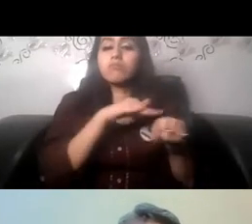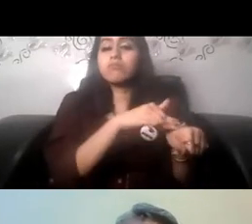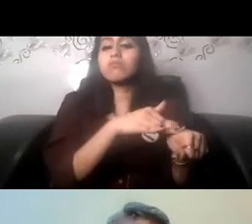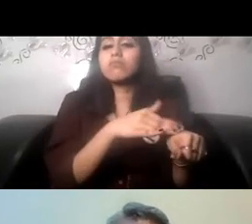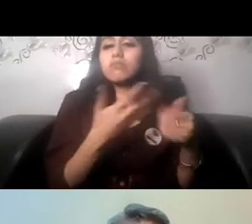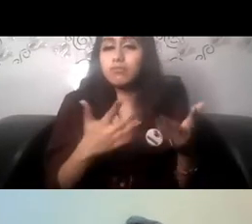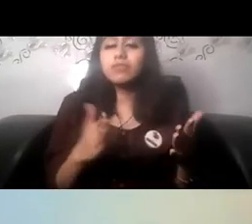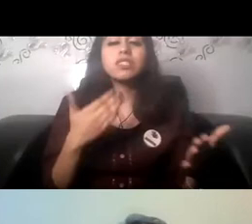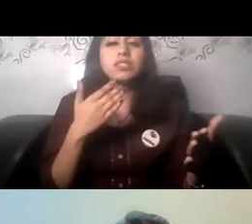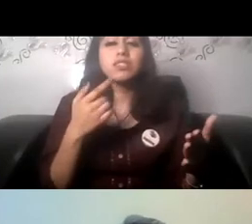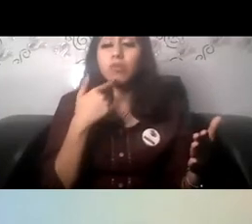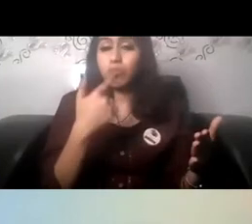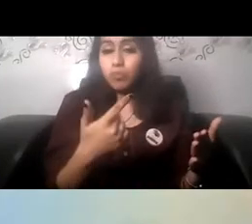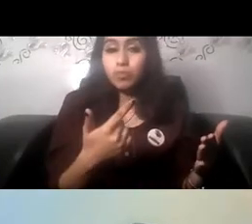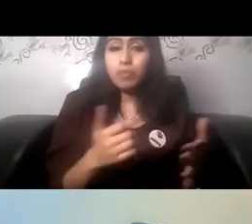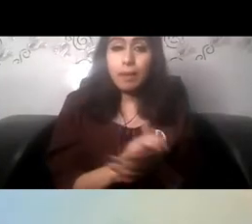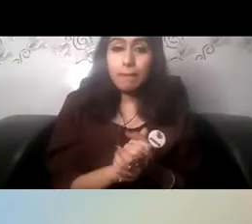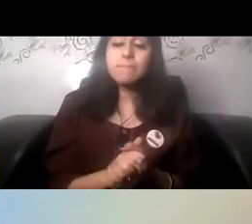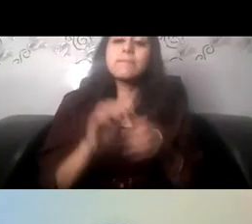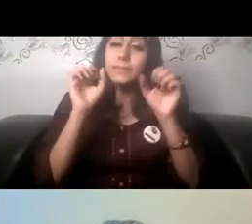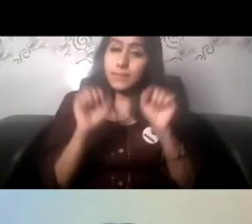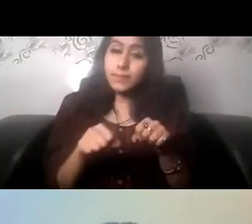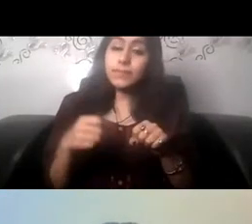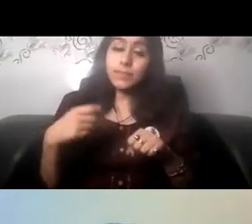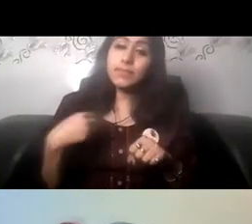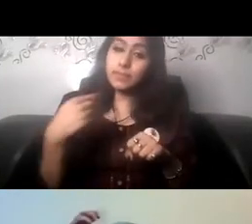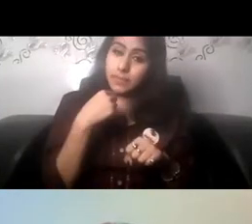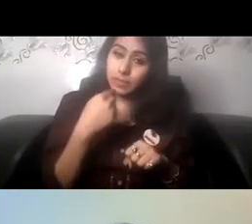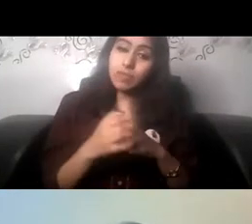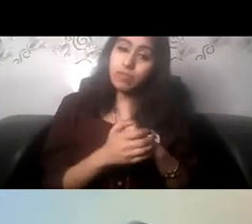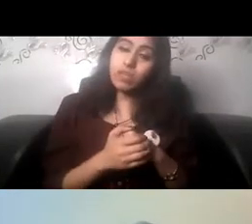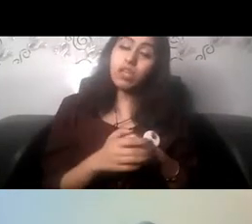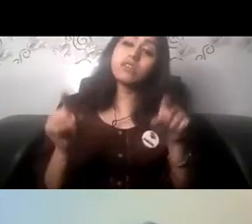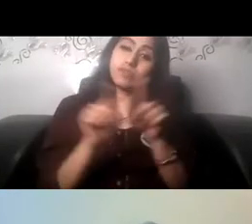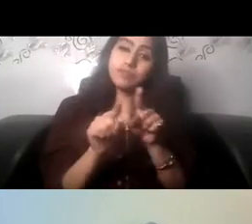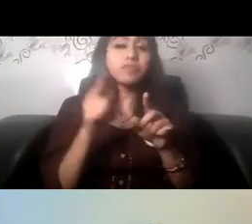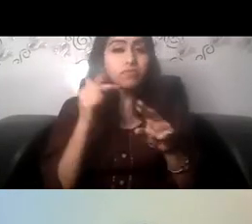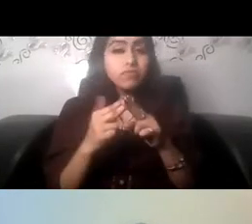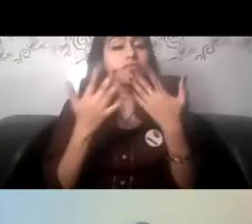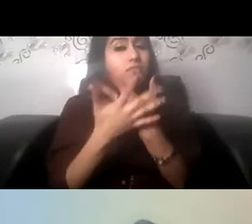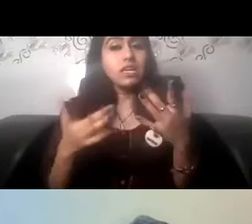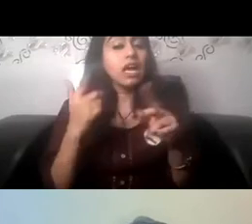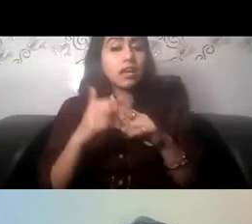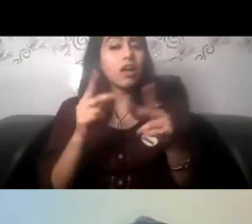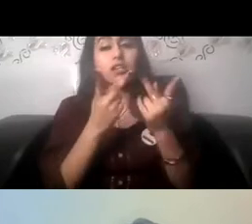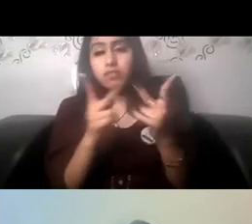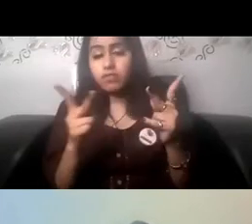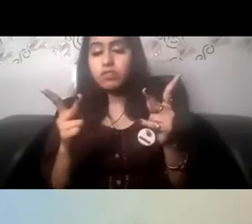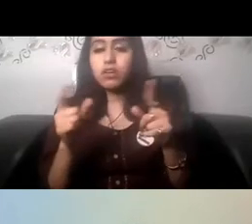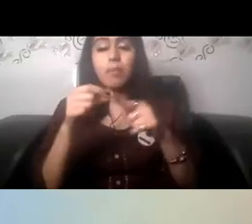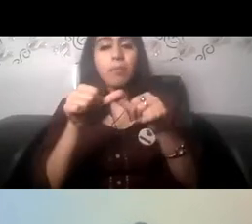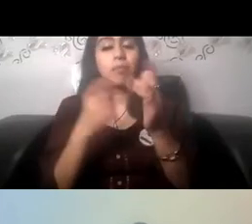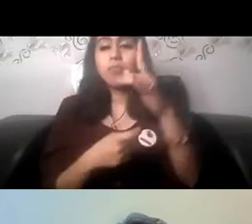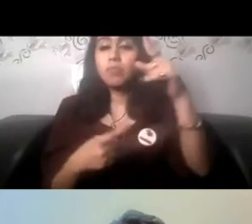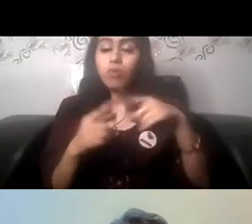Thank you. So I think that can, of course, can, you know, elaborate or expand it to different part of the world, not only for